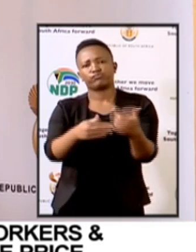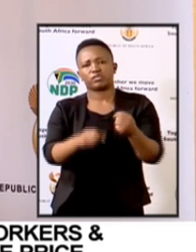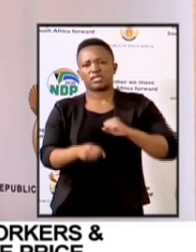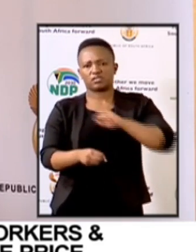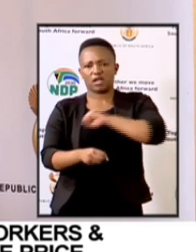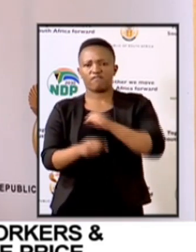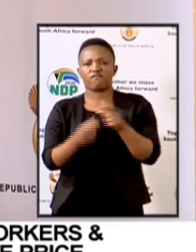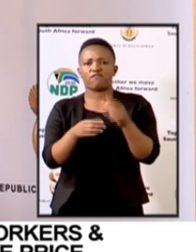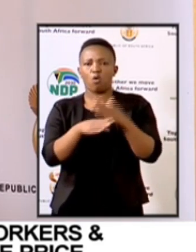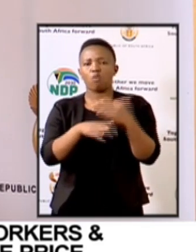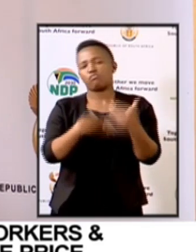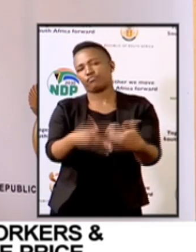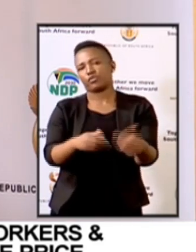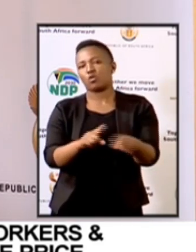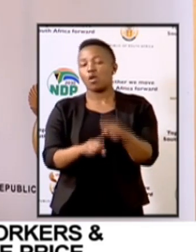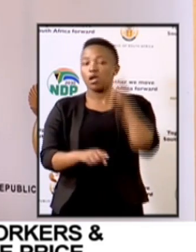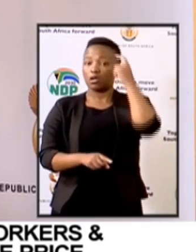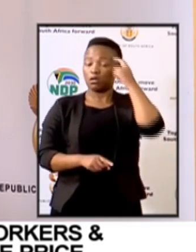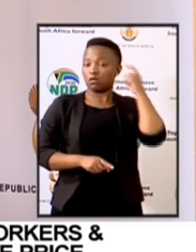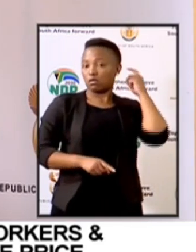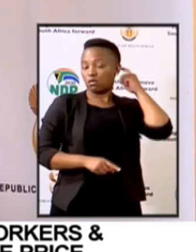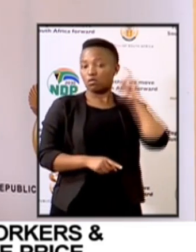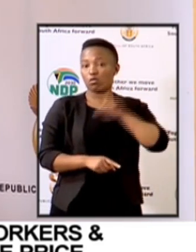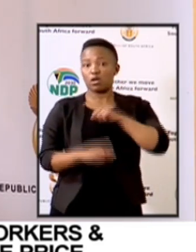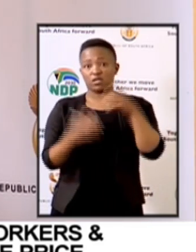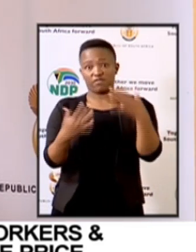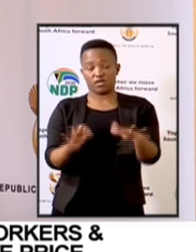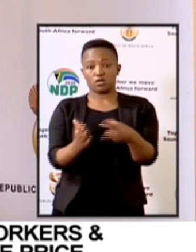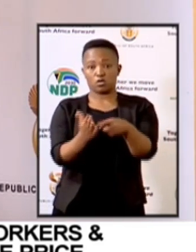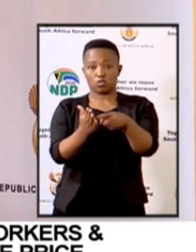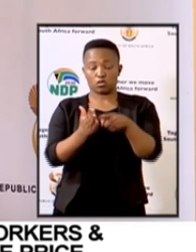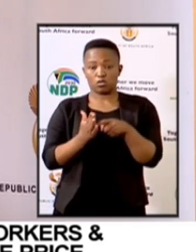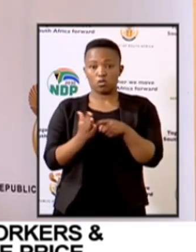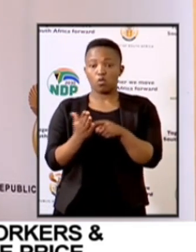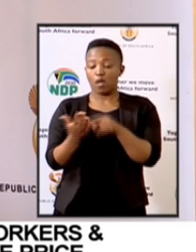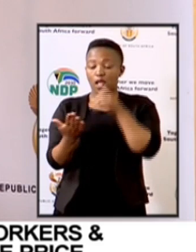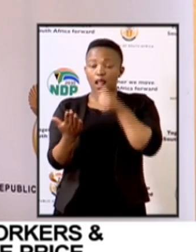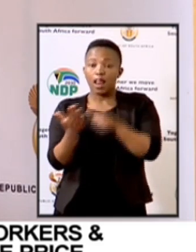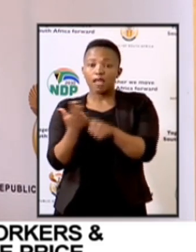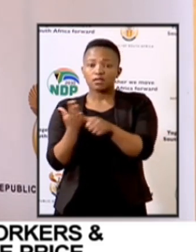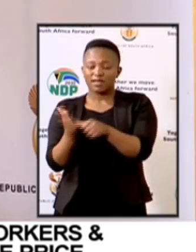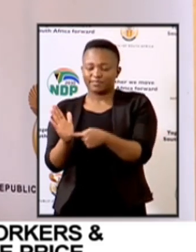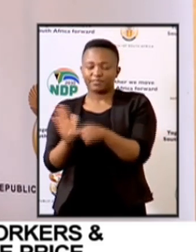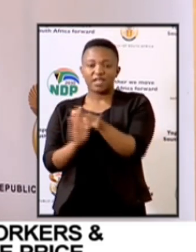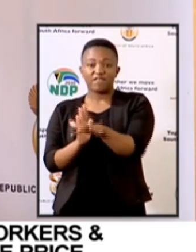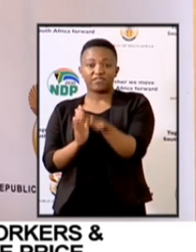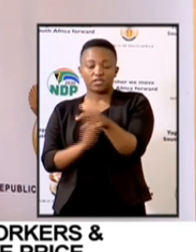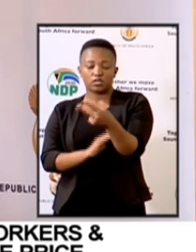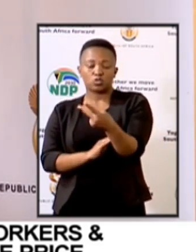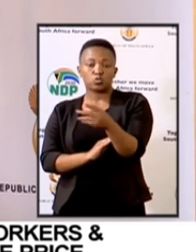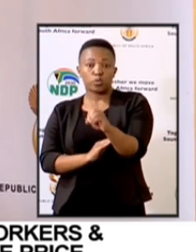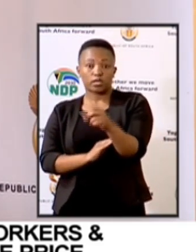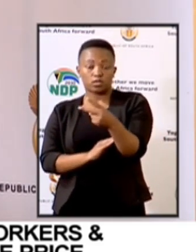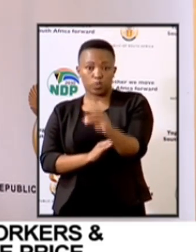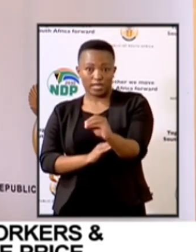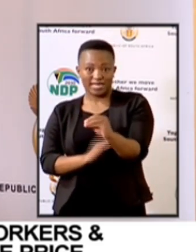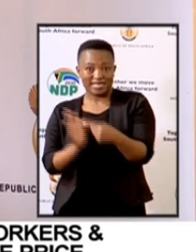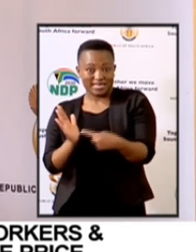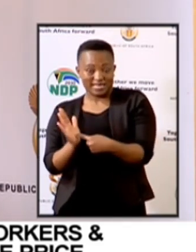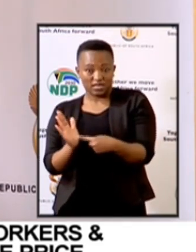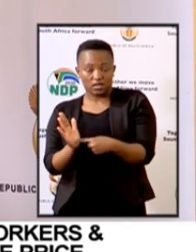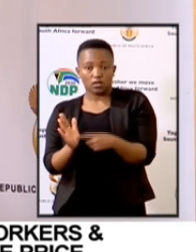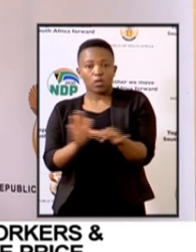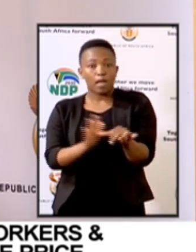taking into consideration the requirements as outlined in Circular 15 of 2020 with regard to critical